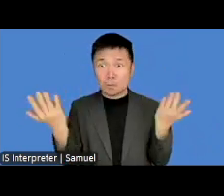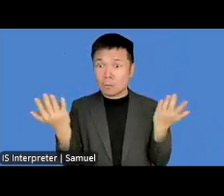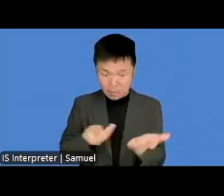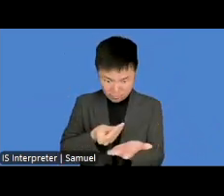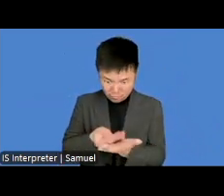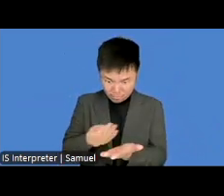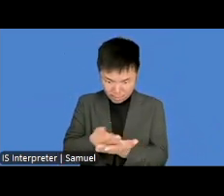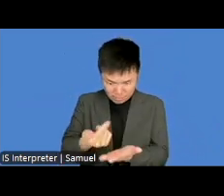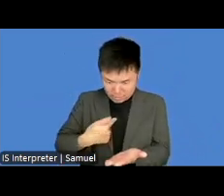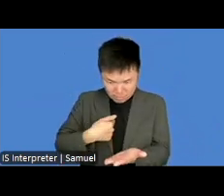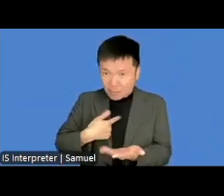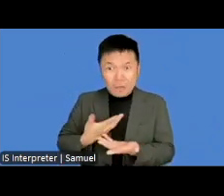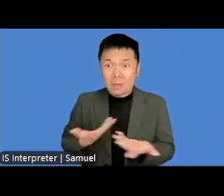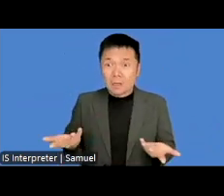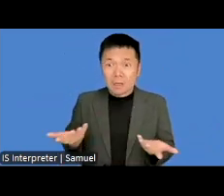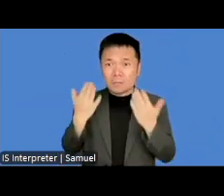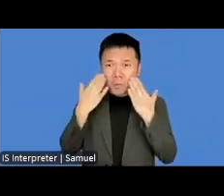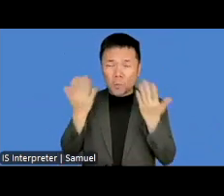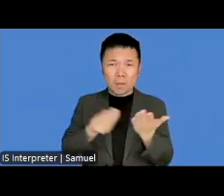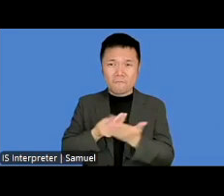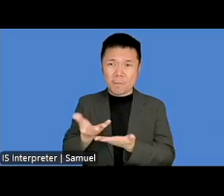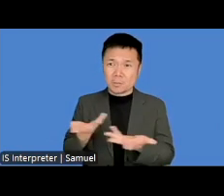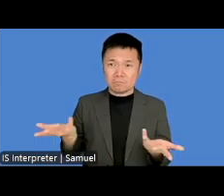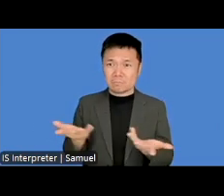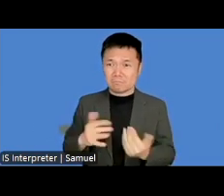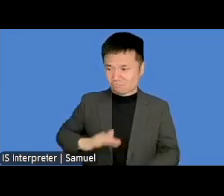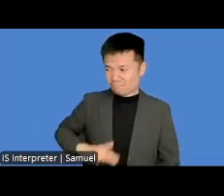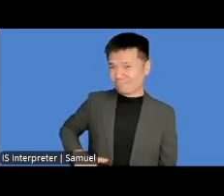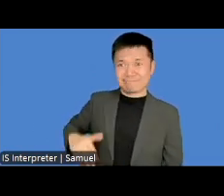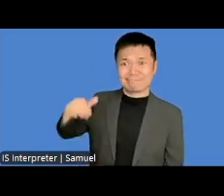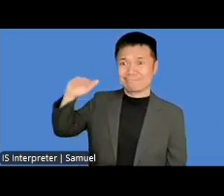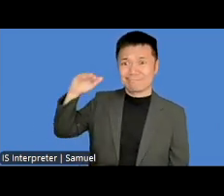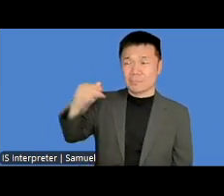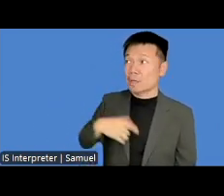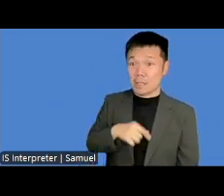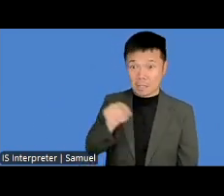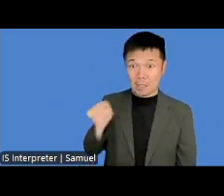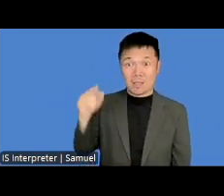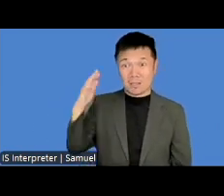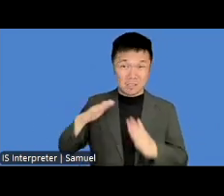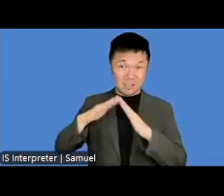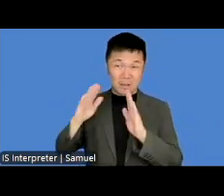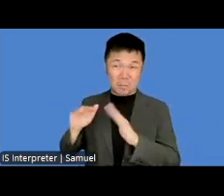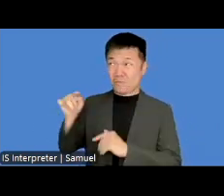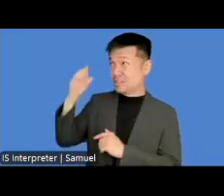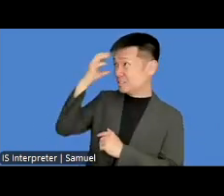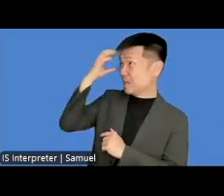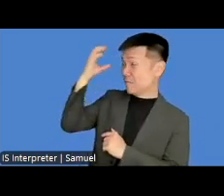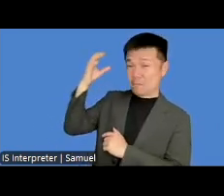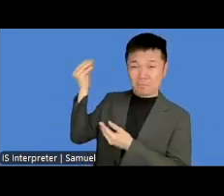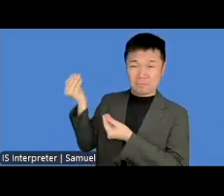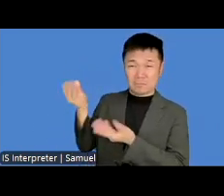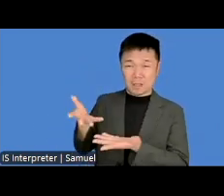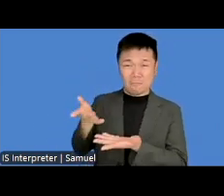no clear exit strategy. When the government was designating the shelters for people with albinism for